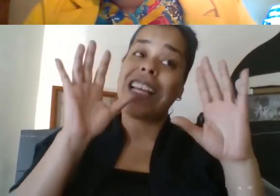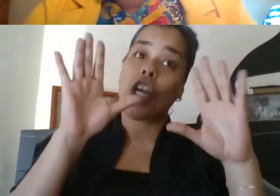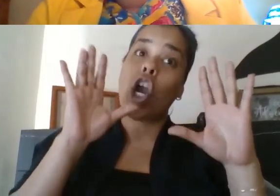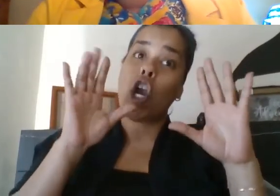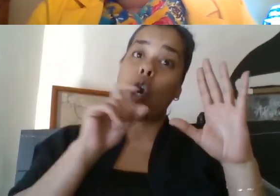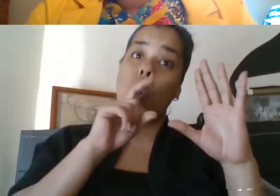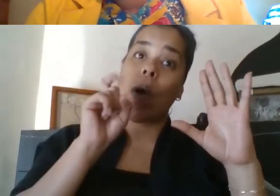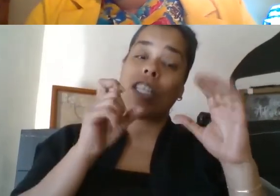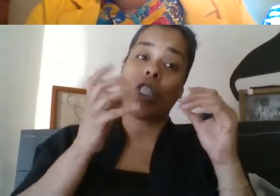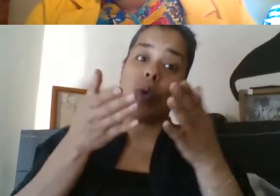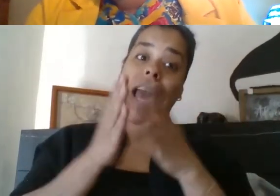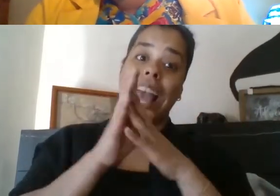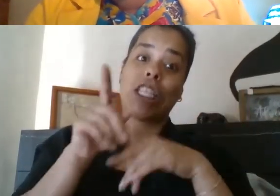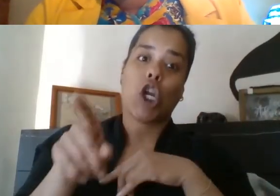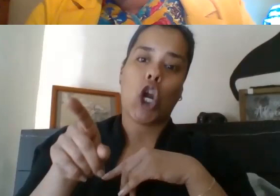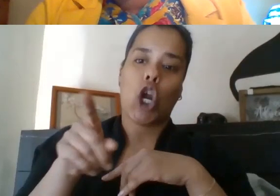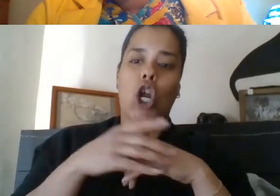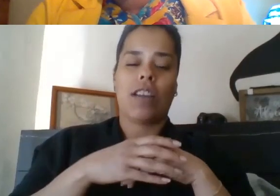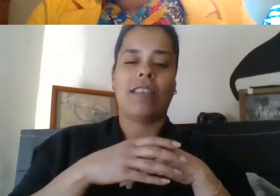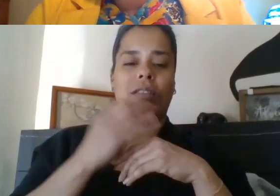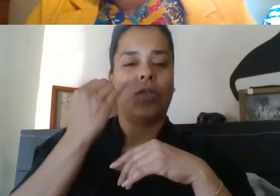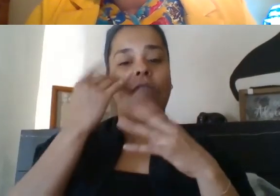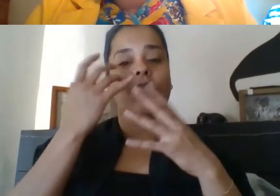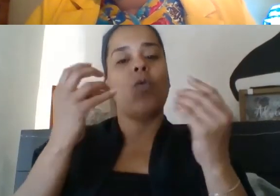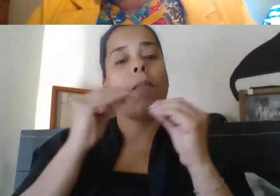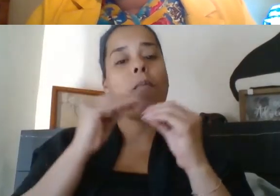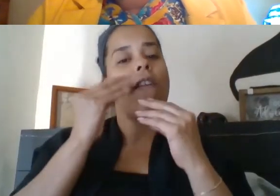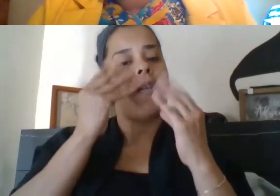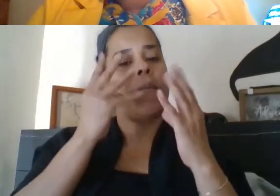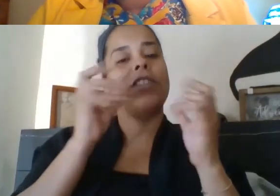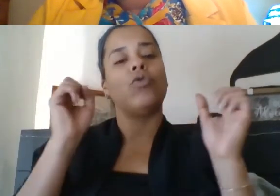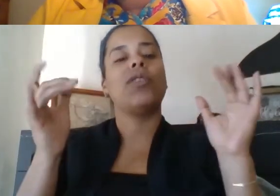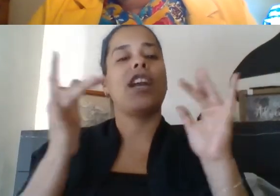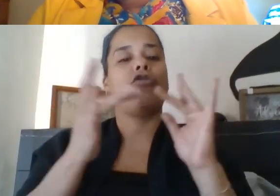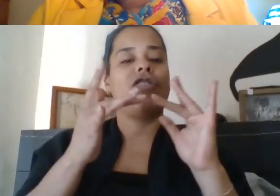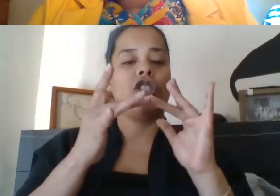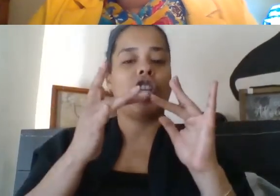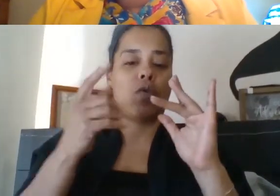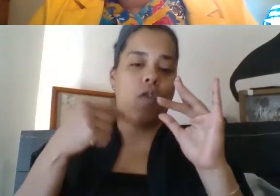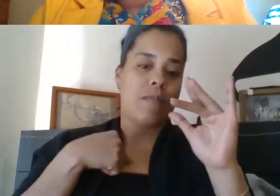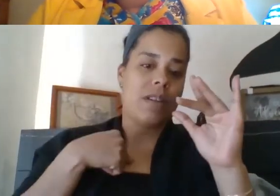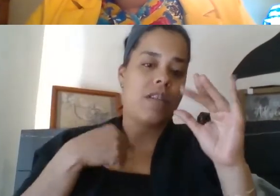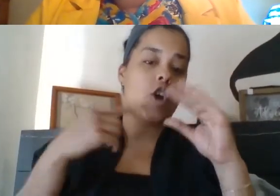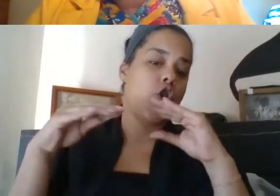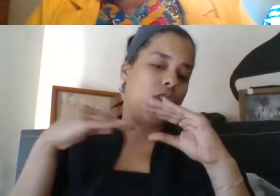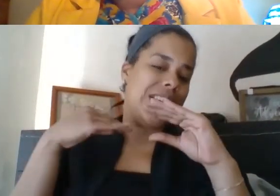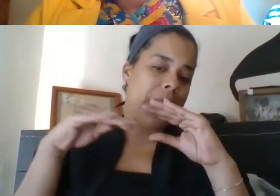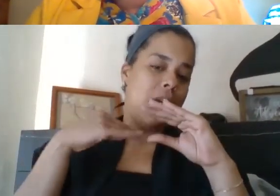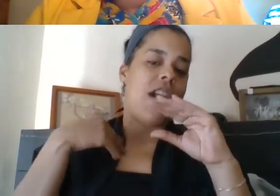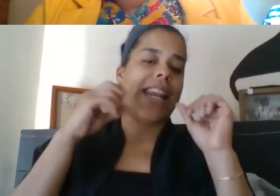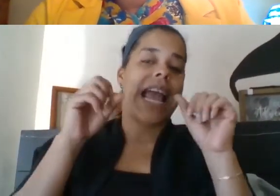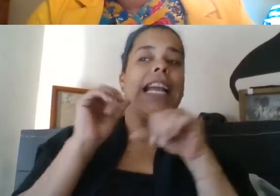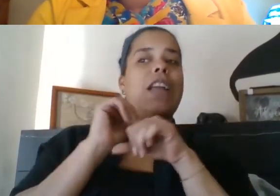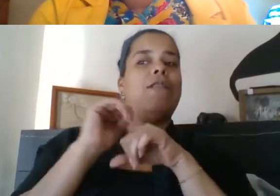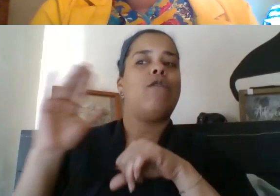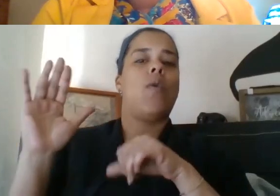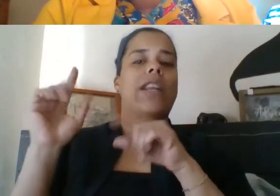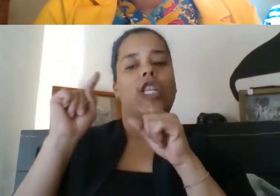her. So if you want more information, you can reach out to me via email, and then I could forward that